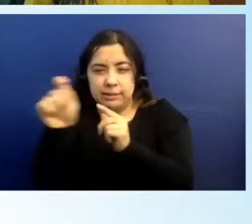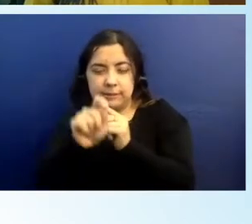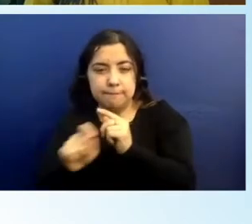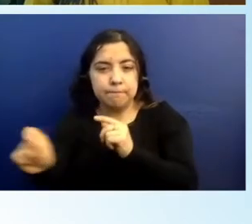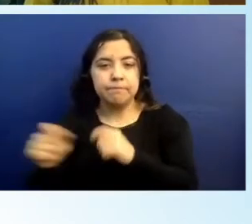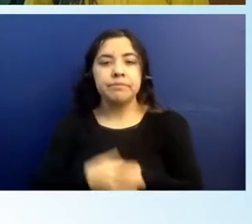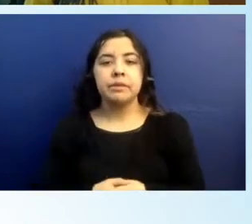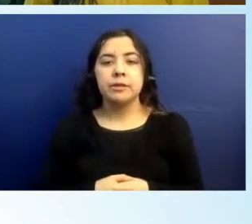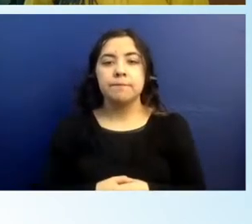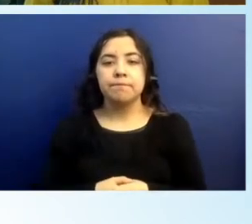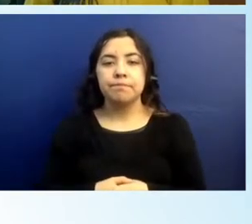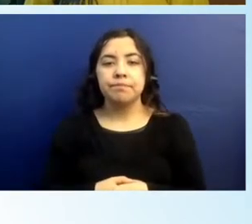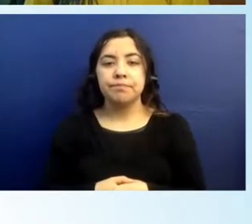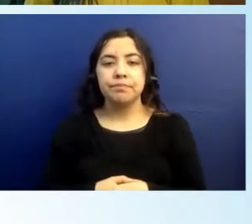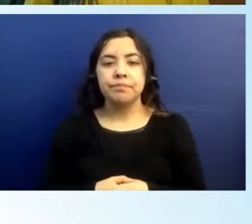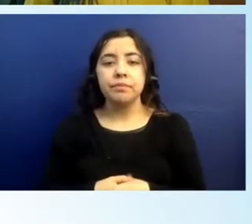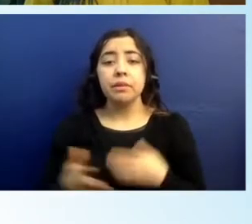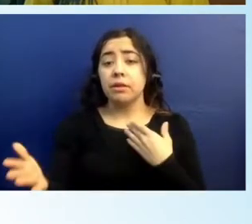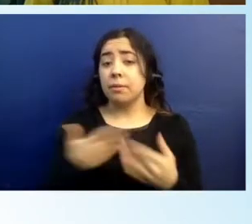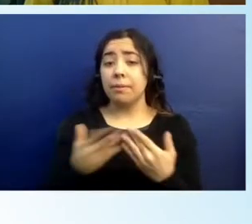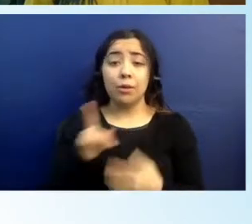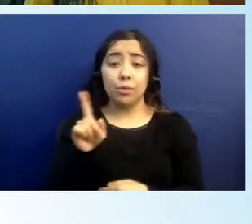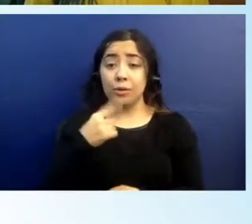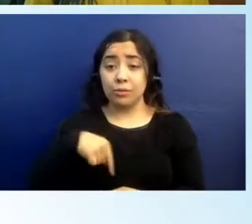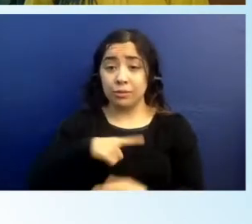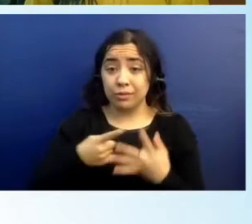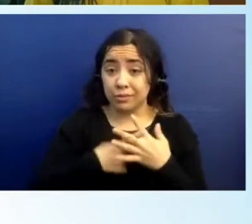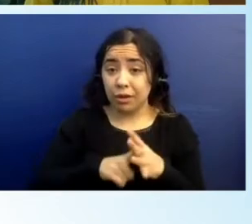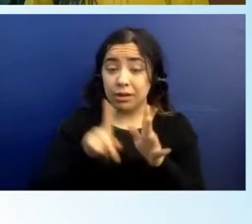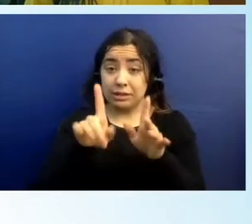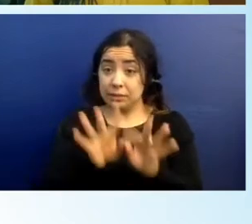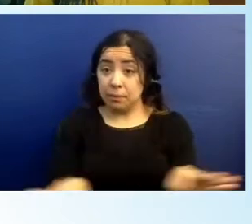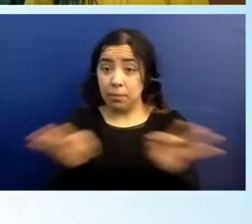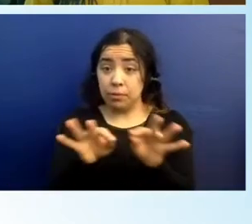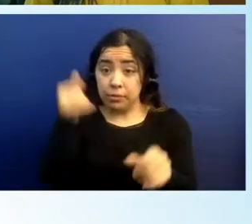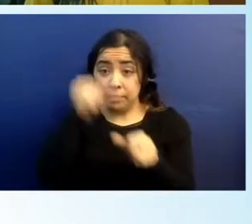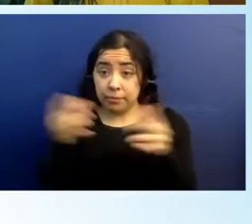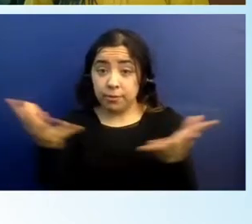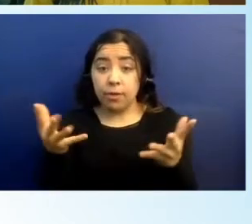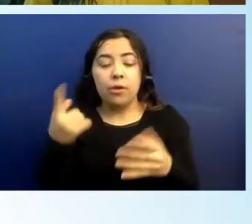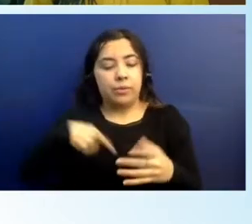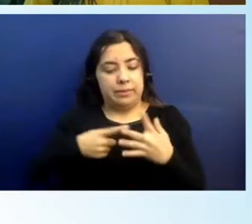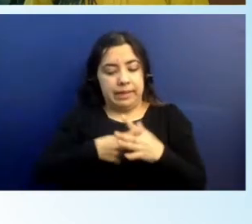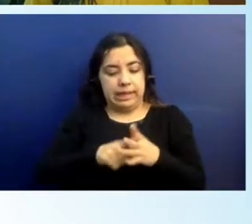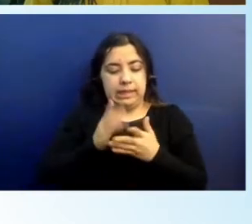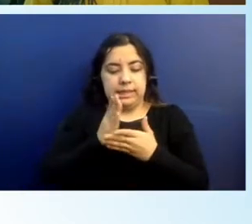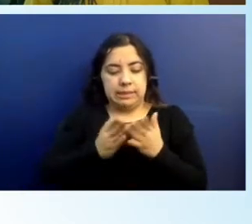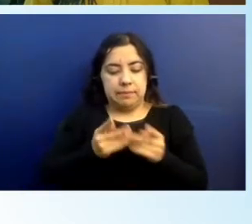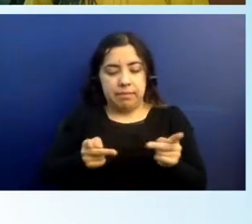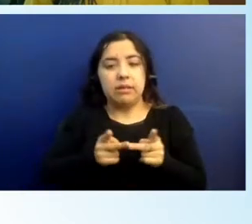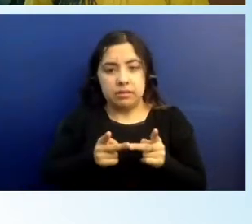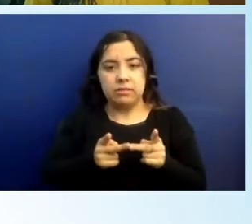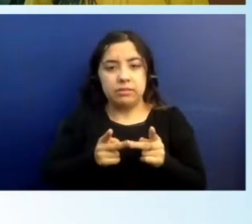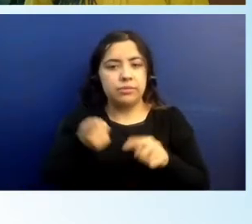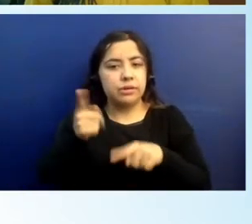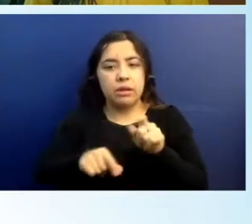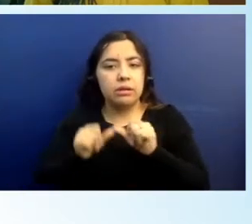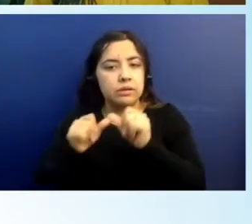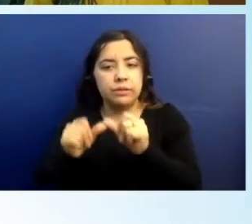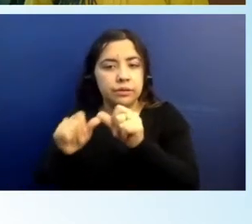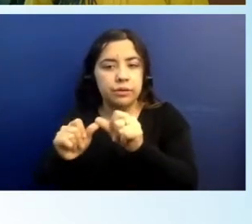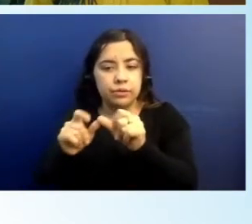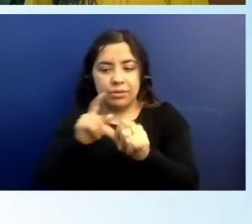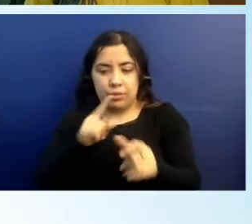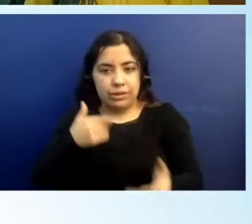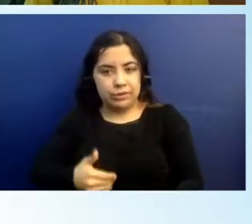No matter where we start, the important thing is that we begin someplace. We cannot continue as we are